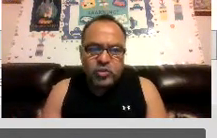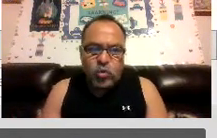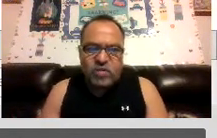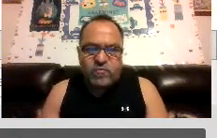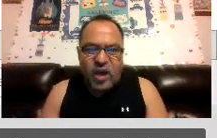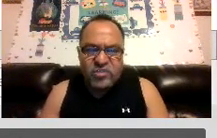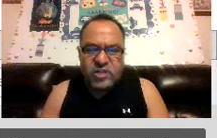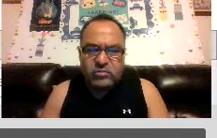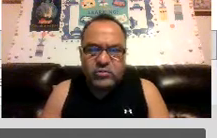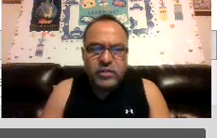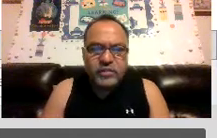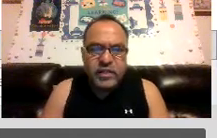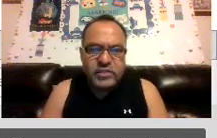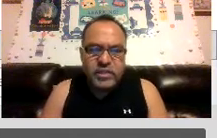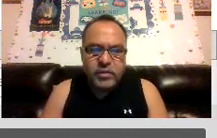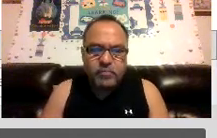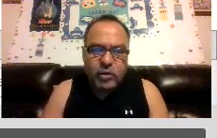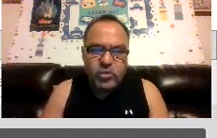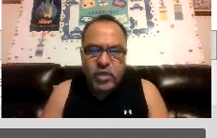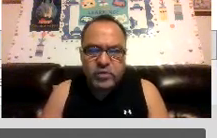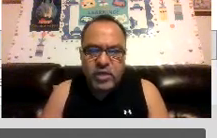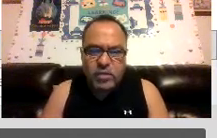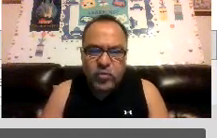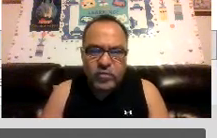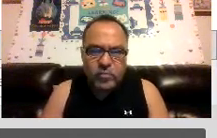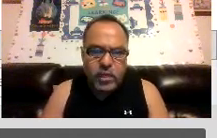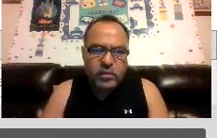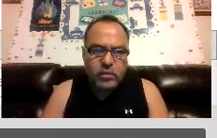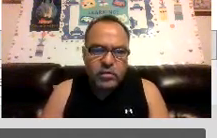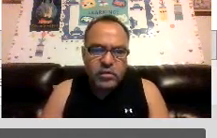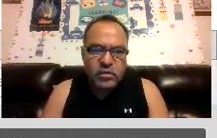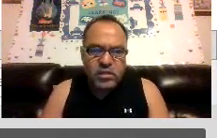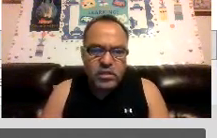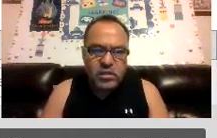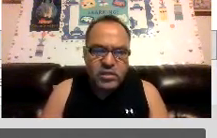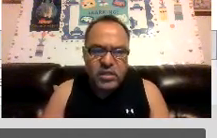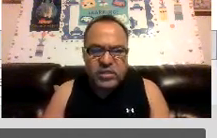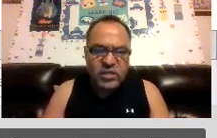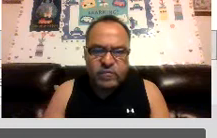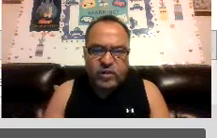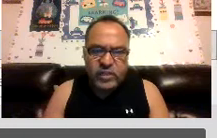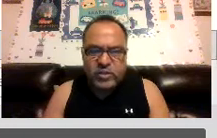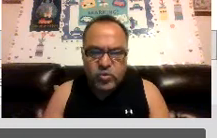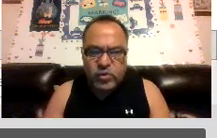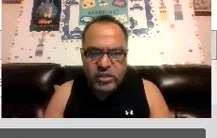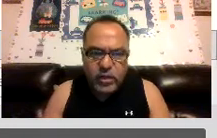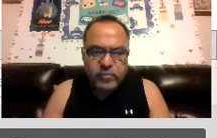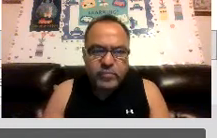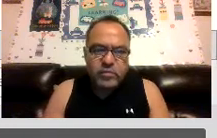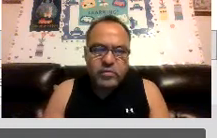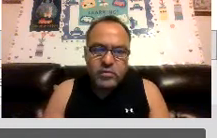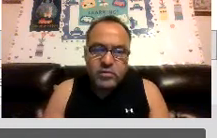I was the one who found the stones, Tala said. Paco tried to take them away from me. It's his fault I didn't do